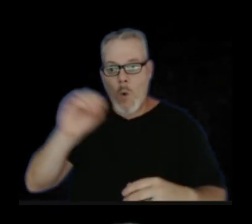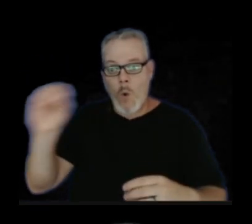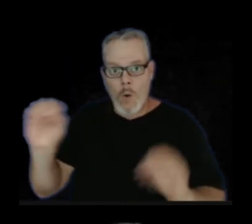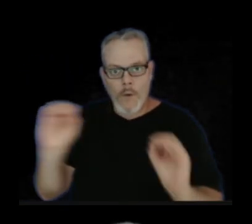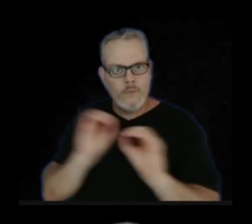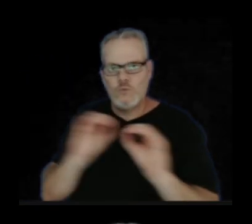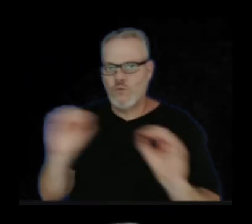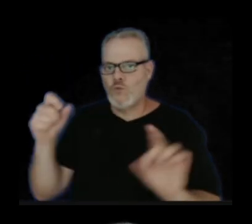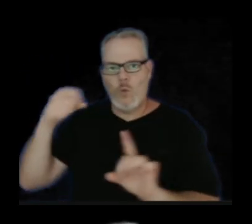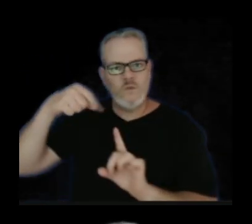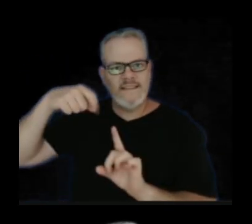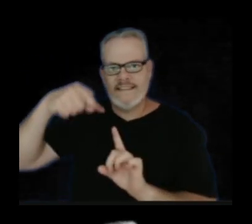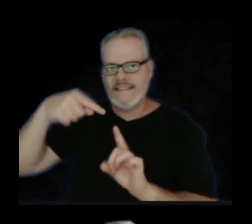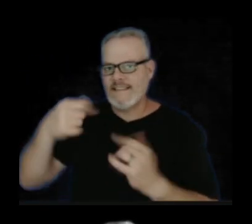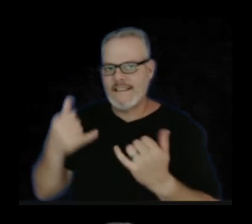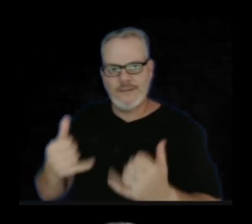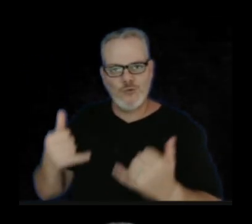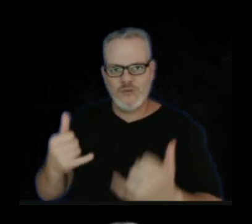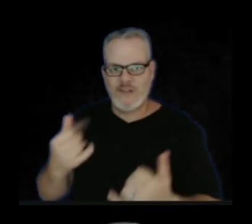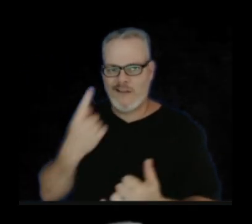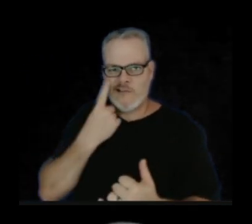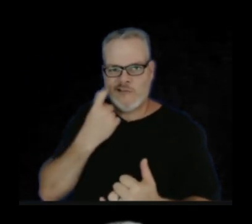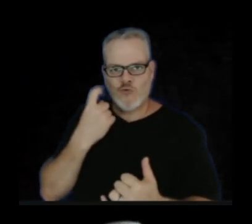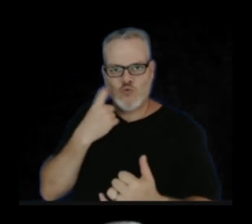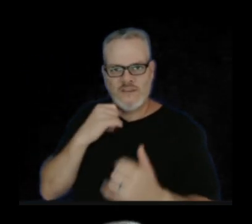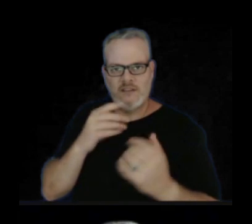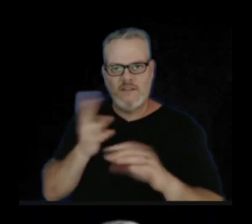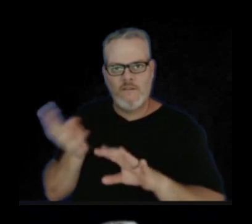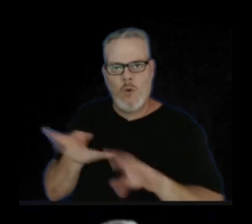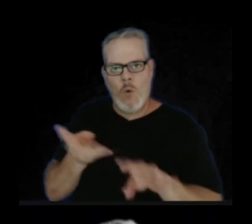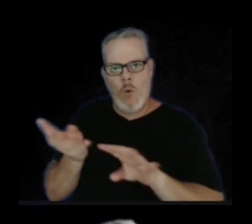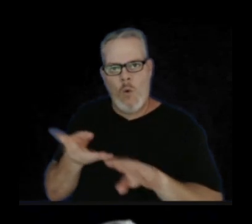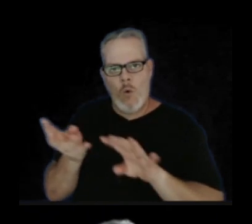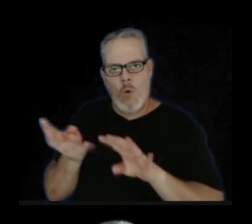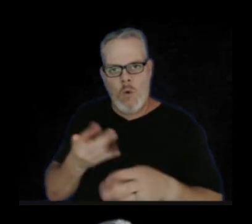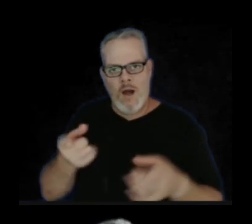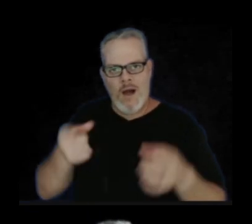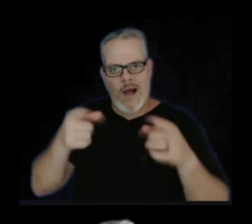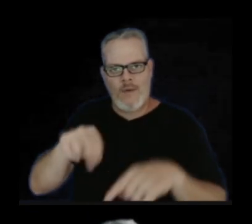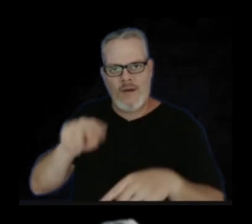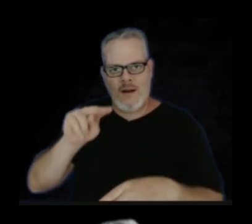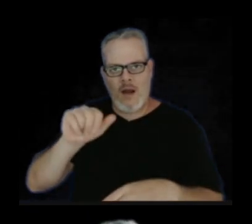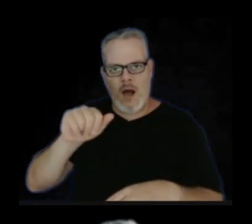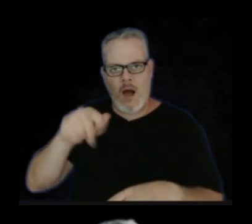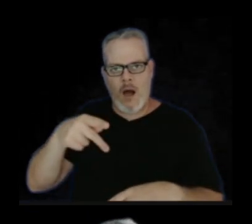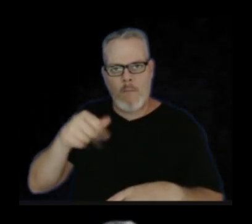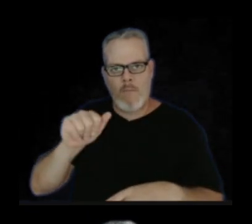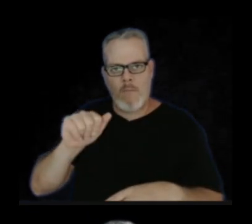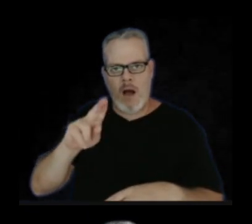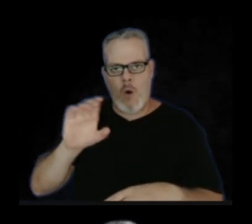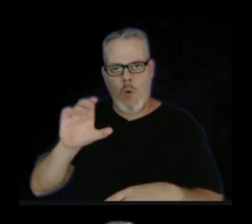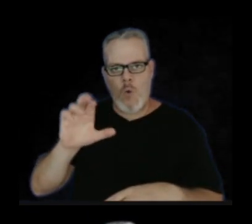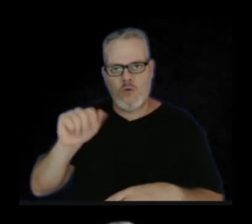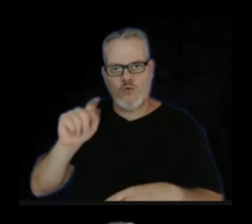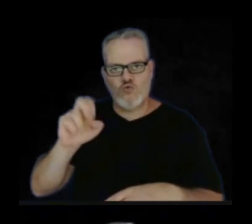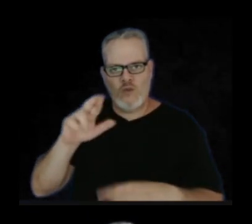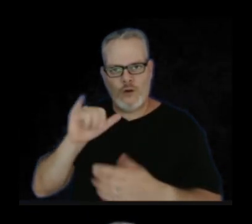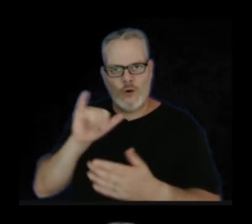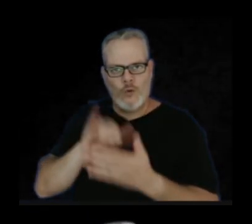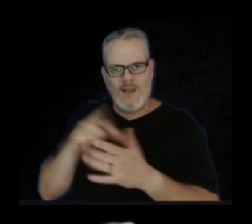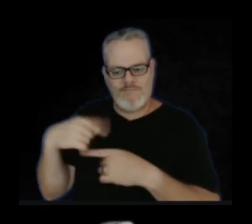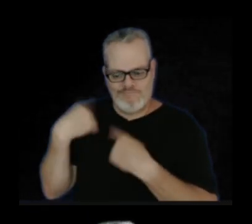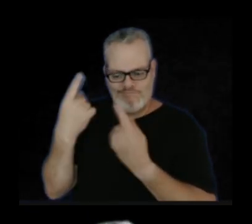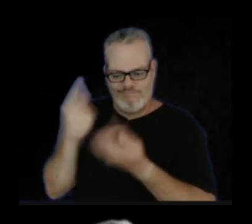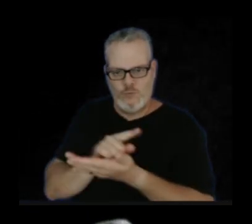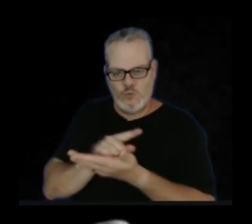here's a recent lava flow in the Nāpau Crater. So that sums up what's happened with Kīlauea over the last couple of weeks since lava stopped flowing.